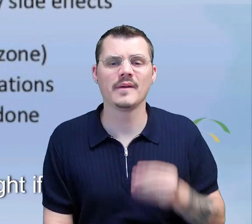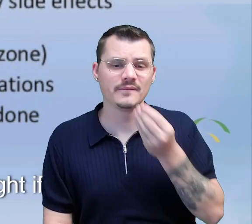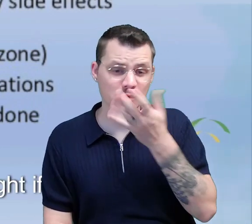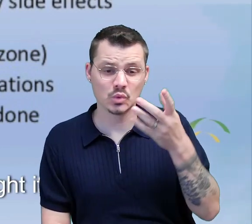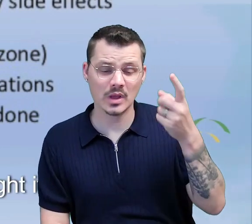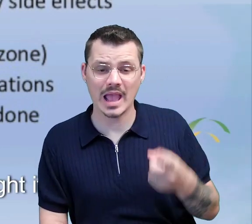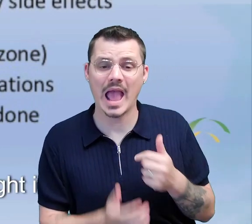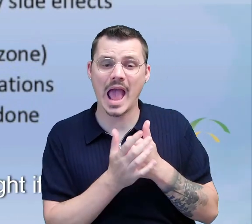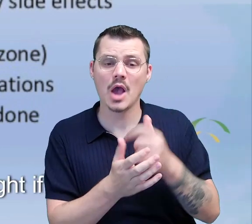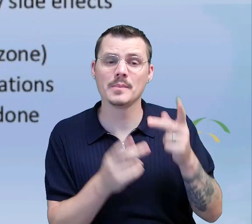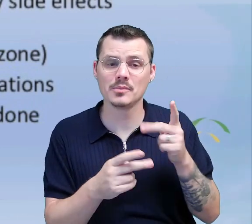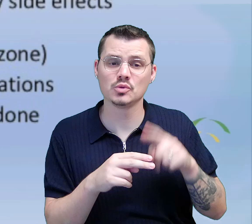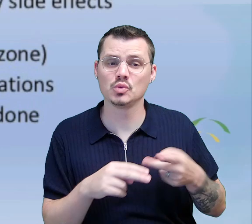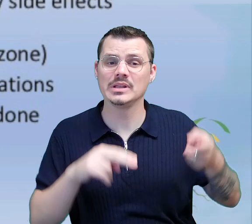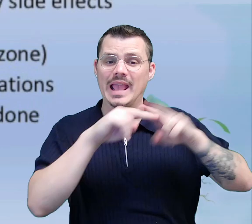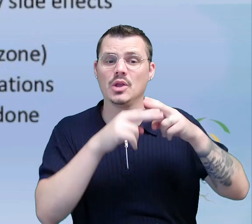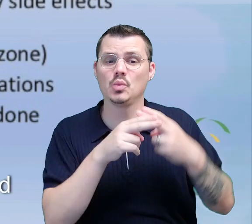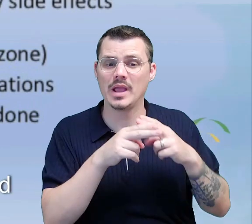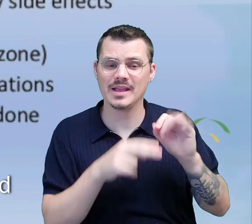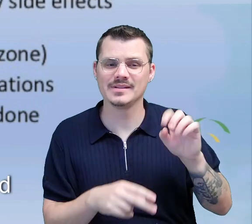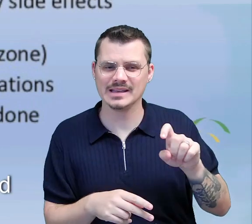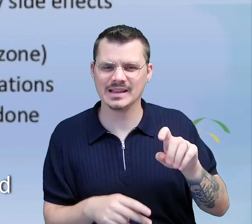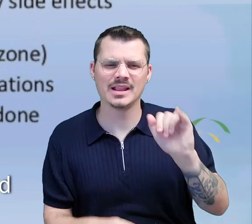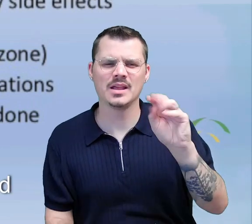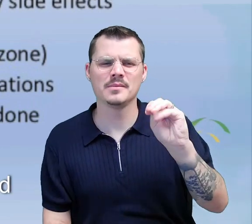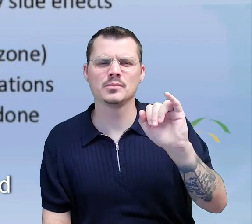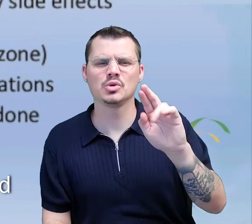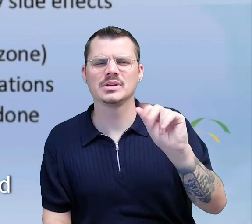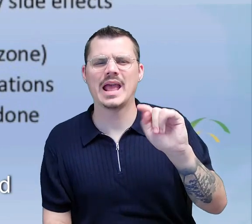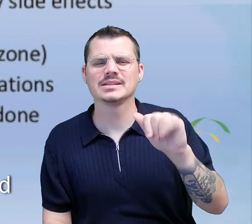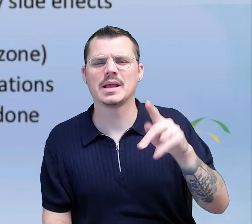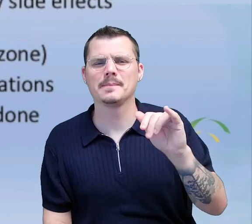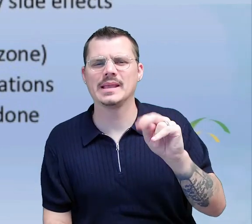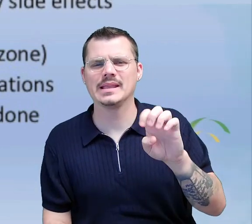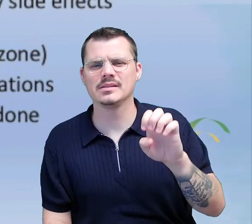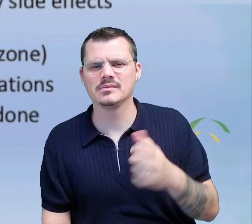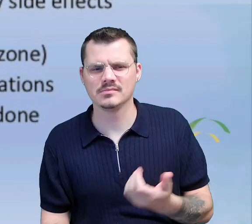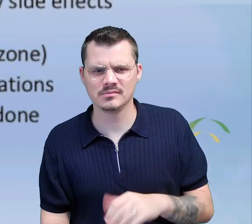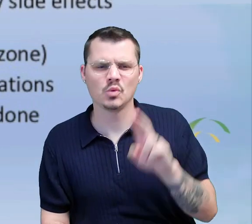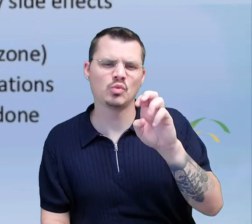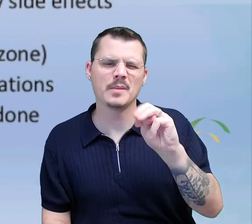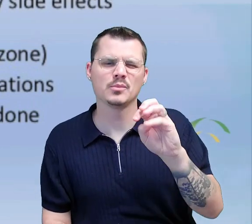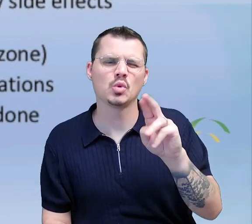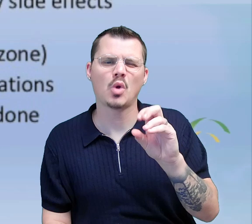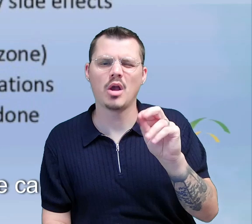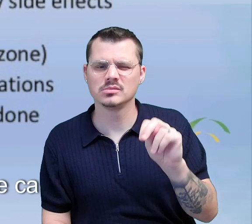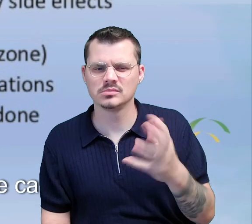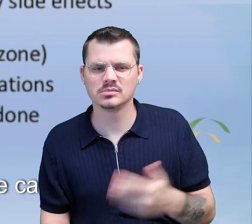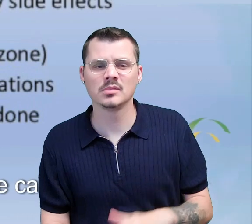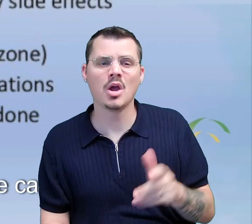Couple of them help people gain weight if they need it, particularly mirtazapine, also called Remeron.